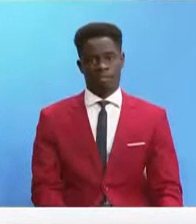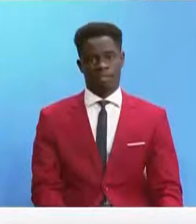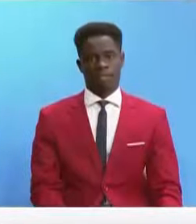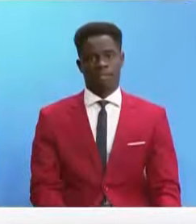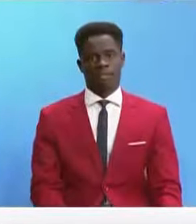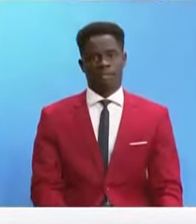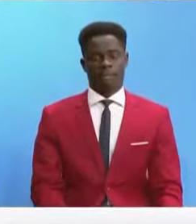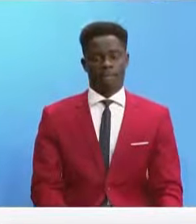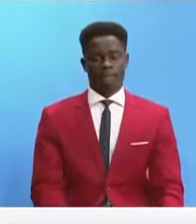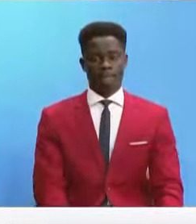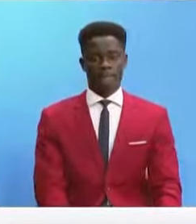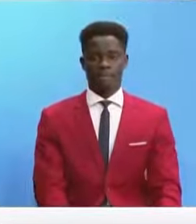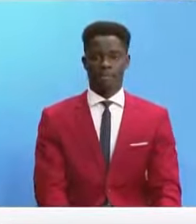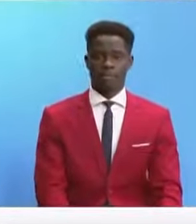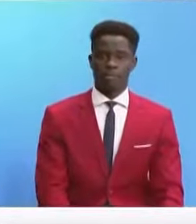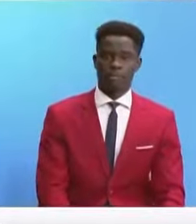from Zambia.